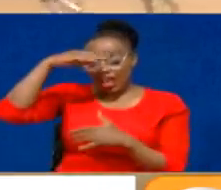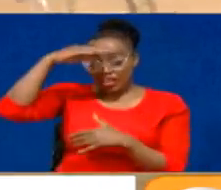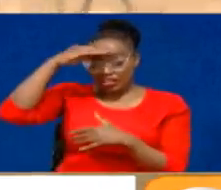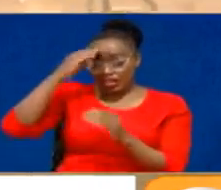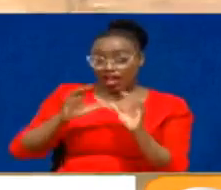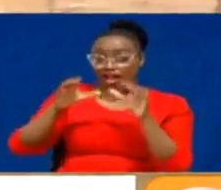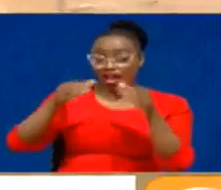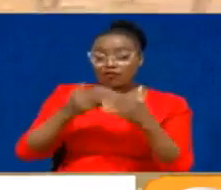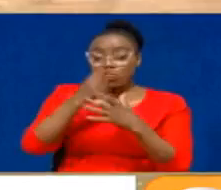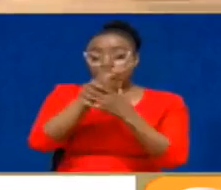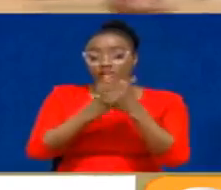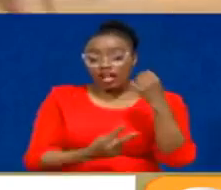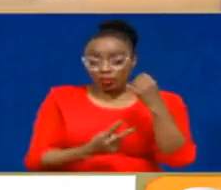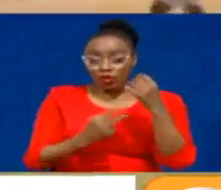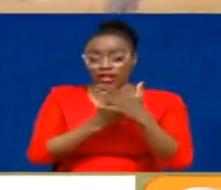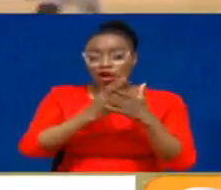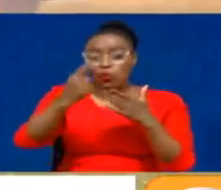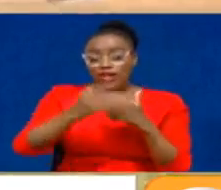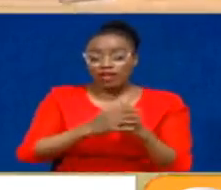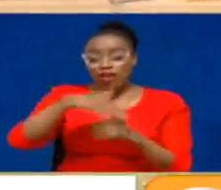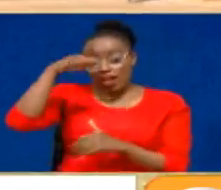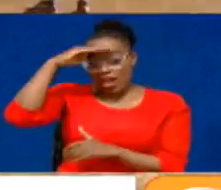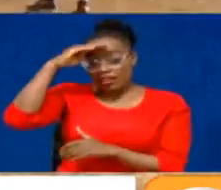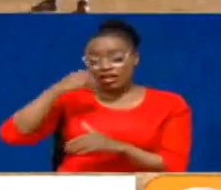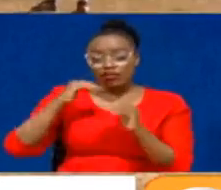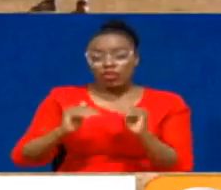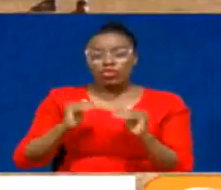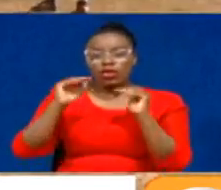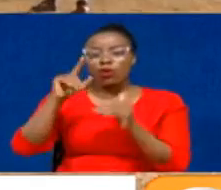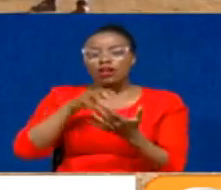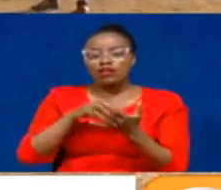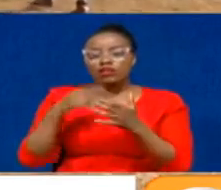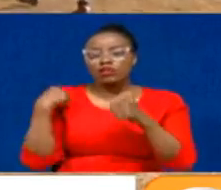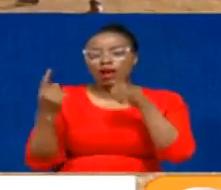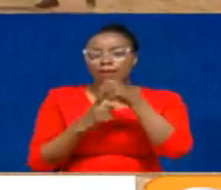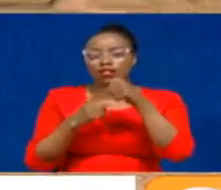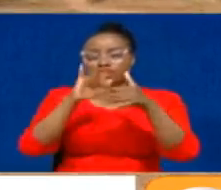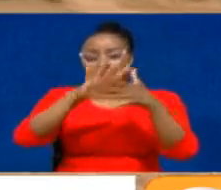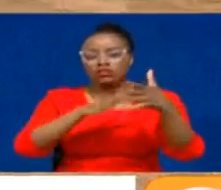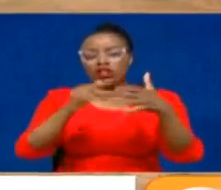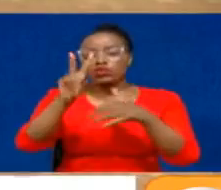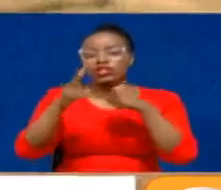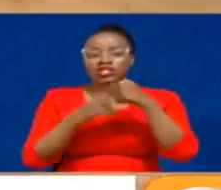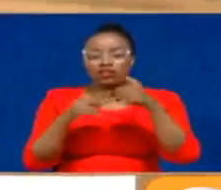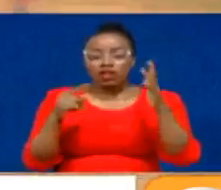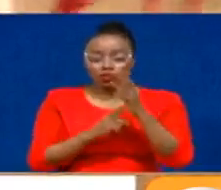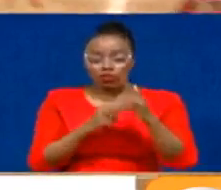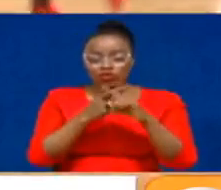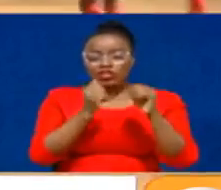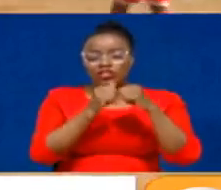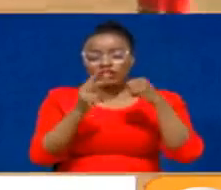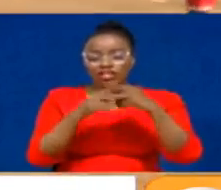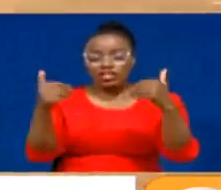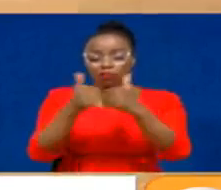quest for a double in a week. Tusker has, however, climbed one position to sixth on the log with 27 points from